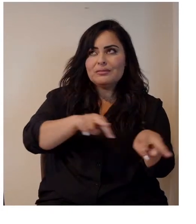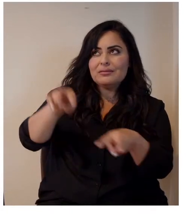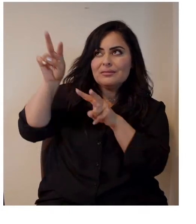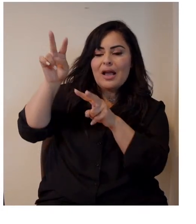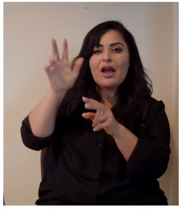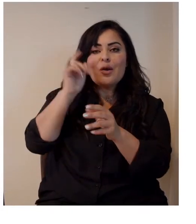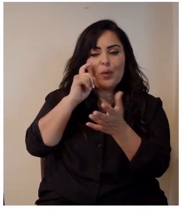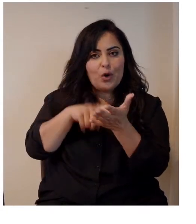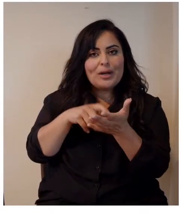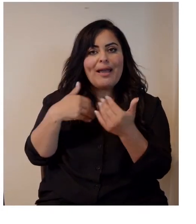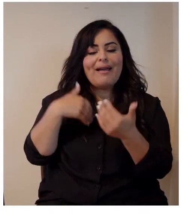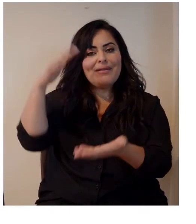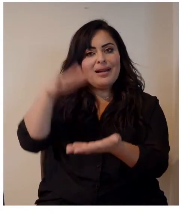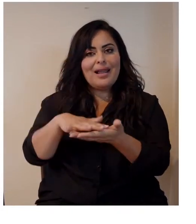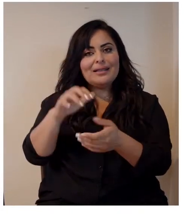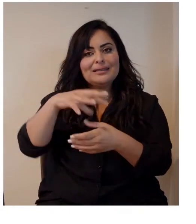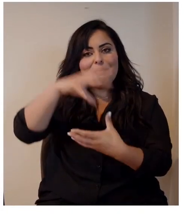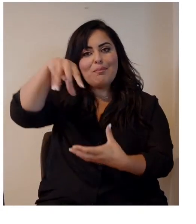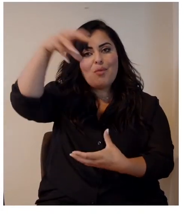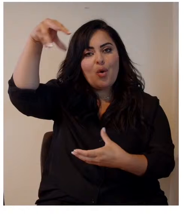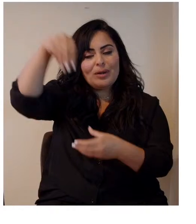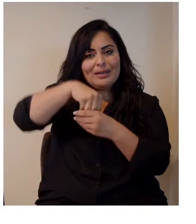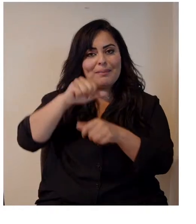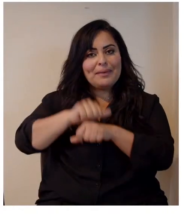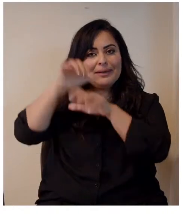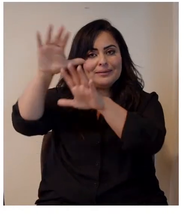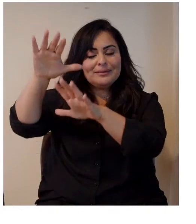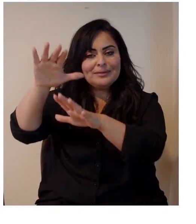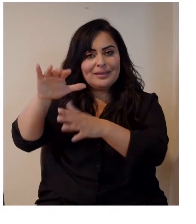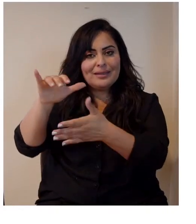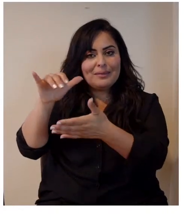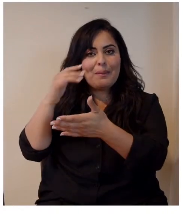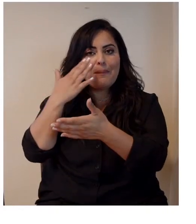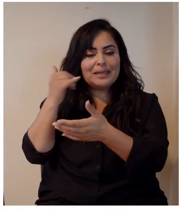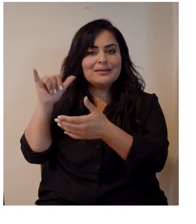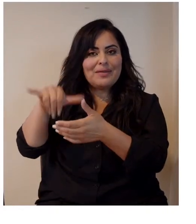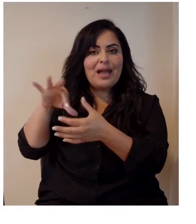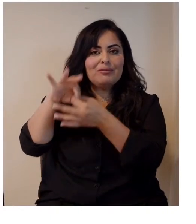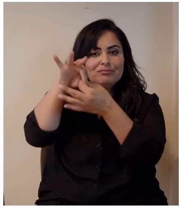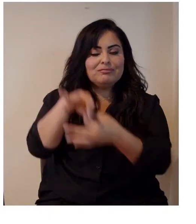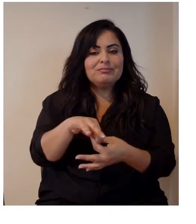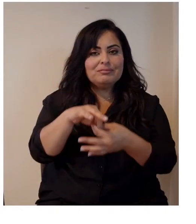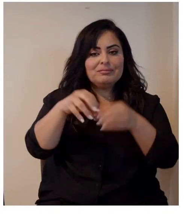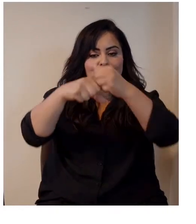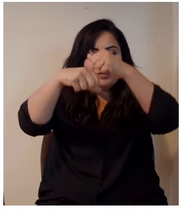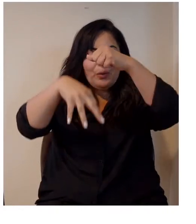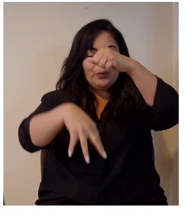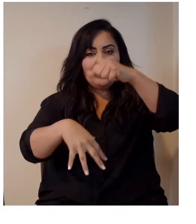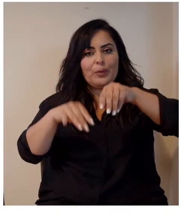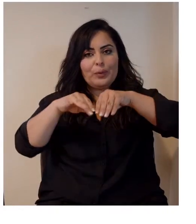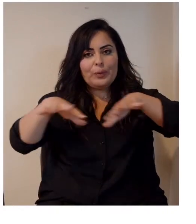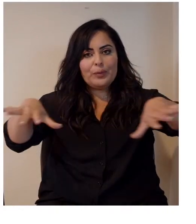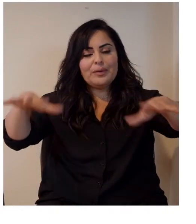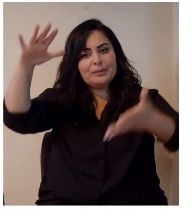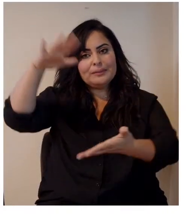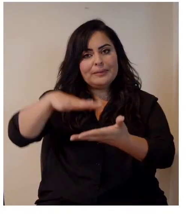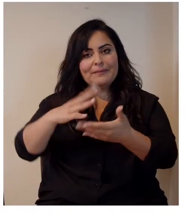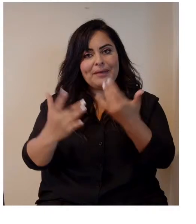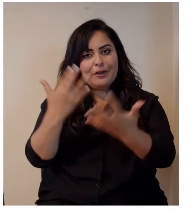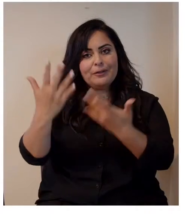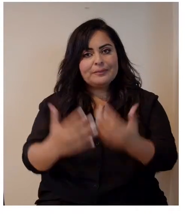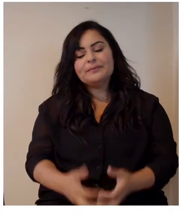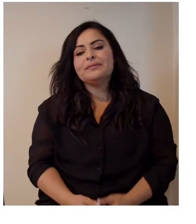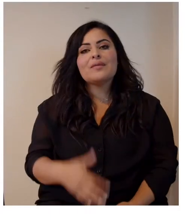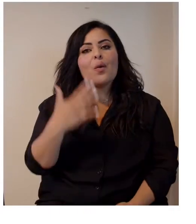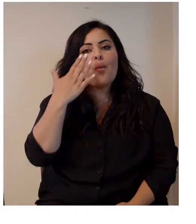that there's considerably less smoke on that hillside, and that's probably from that retardant use today. Okay. Next